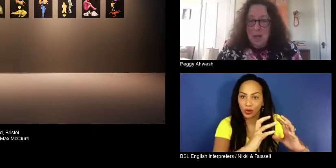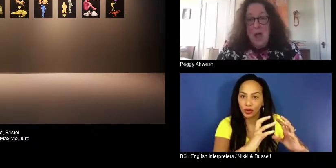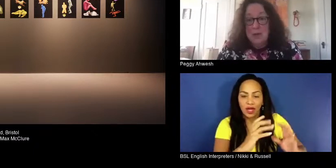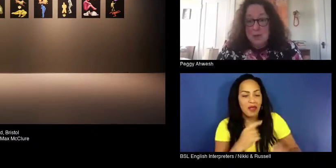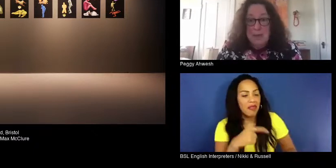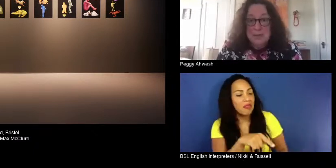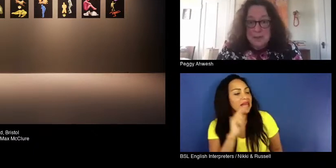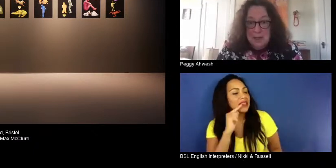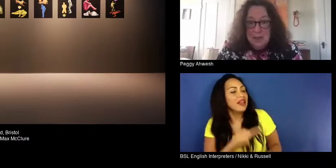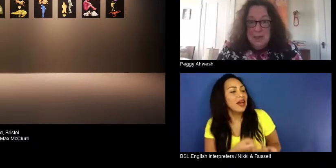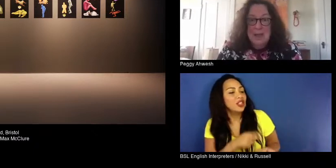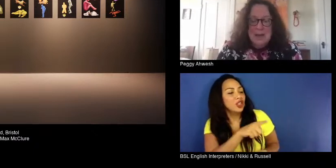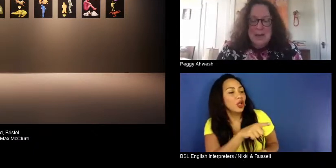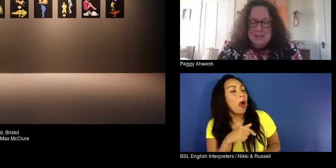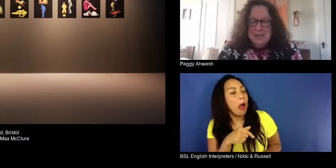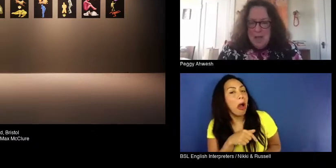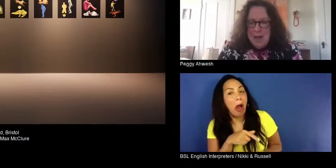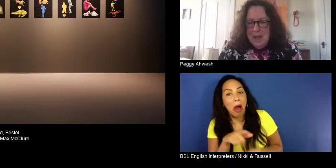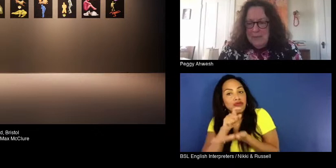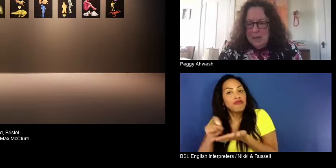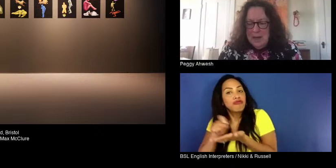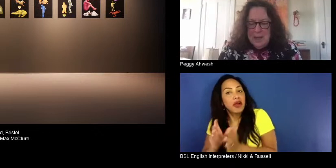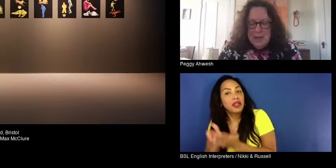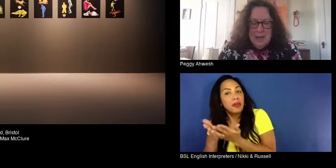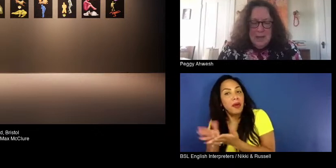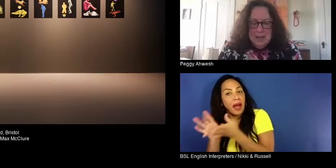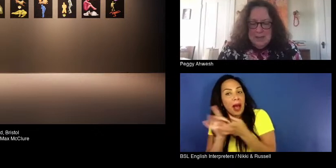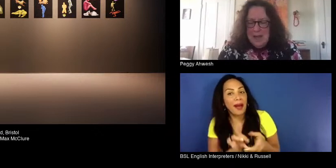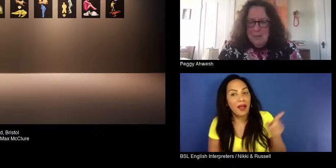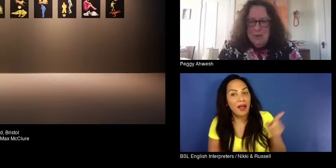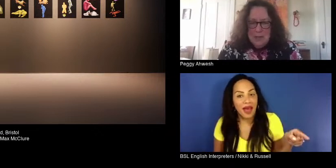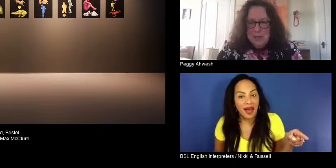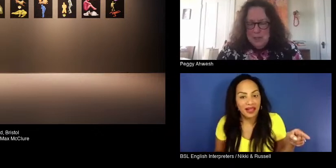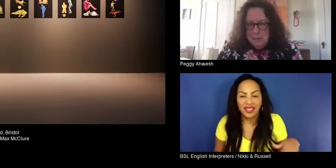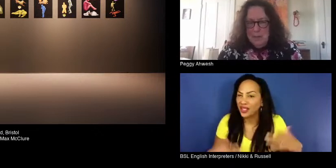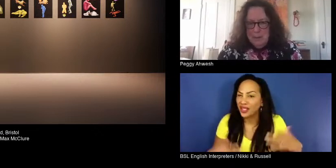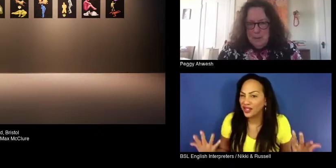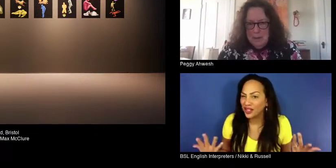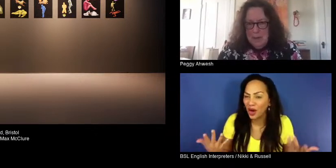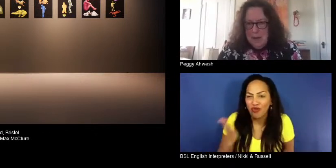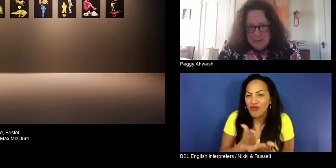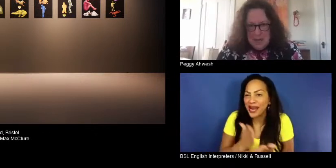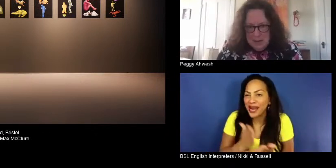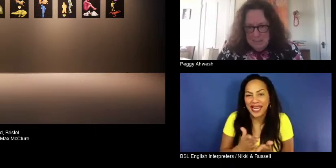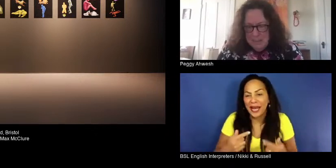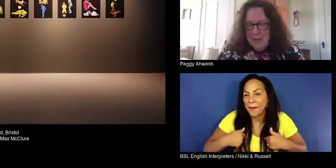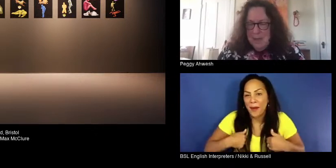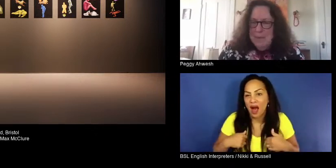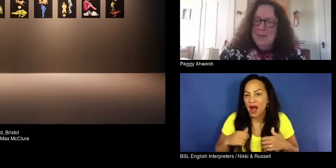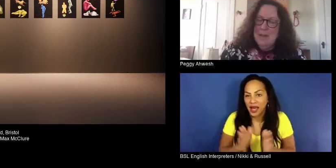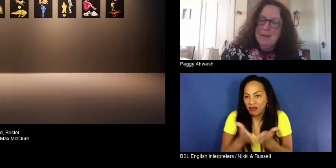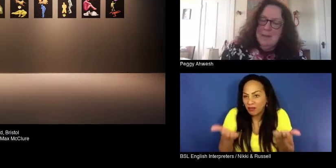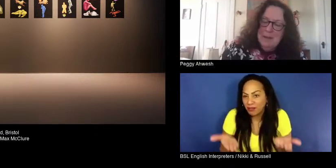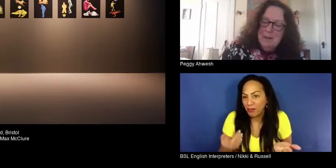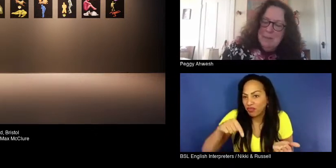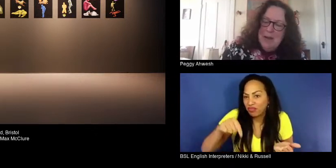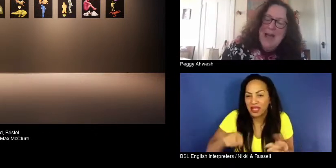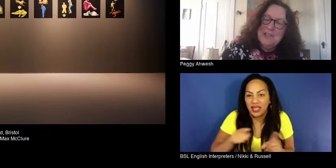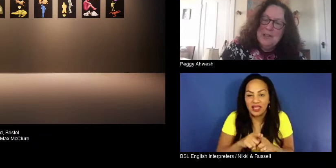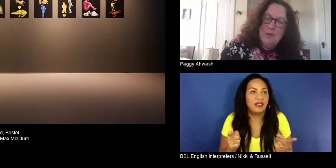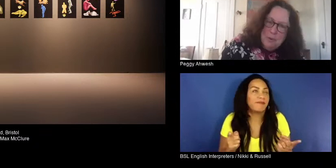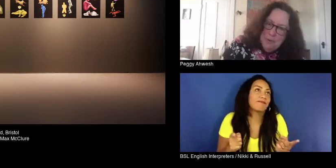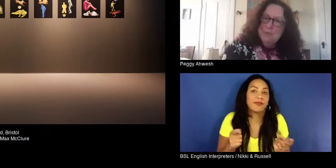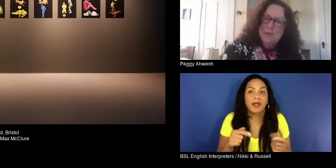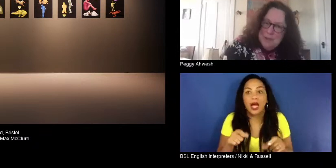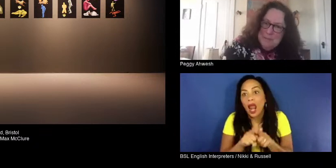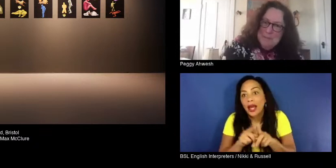it's a collage basically. Mm-hmm. It does not have any exact relationship item to item, but as